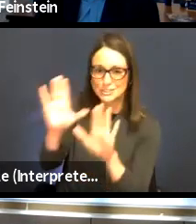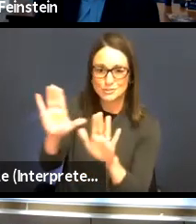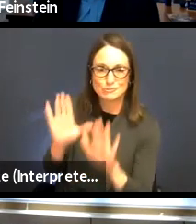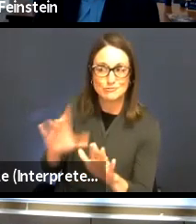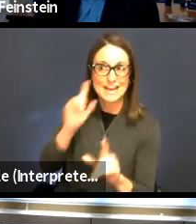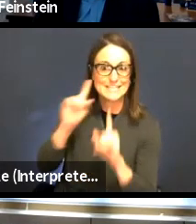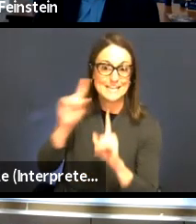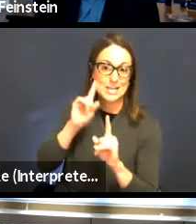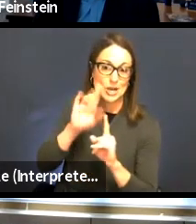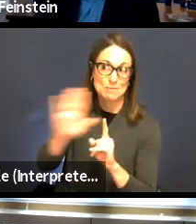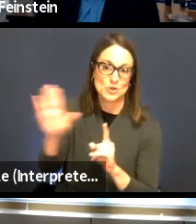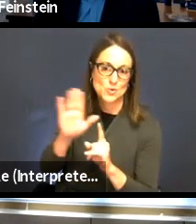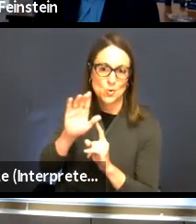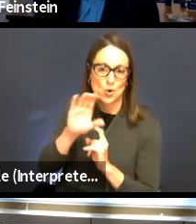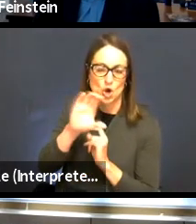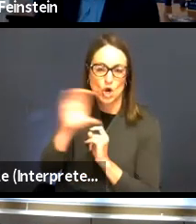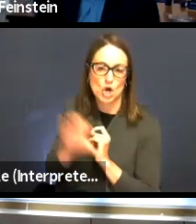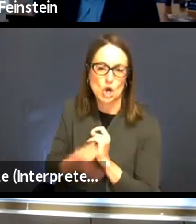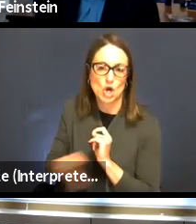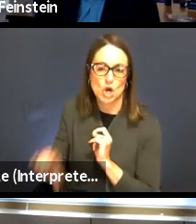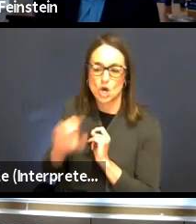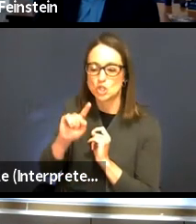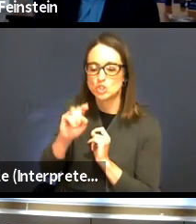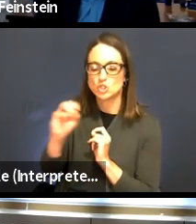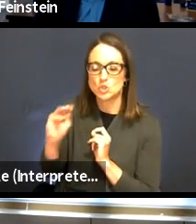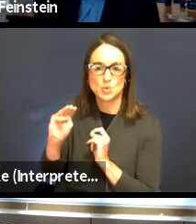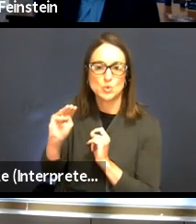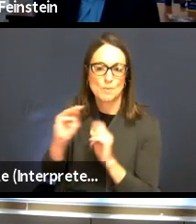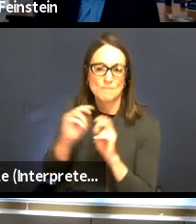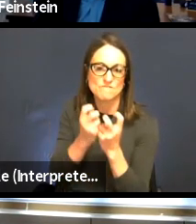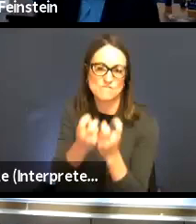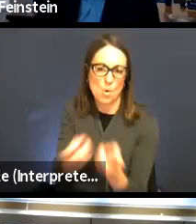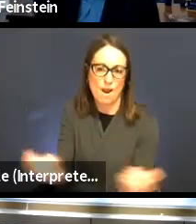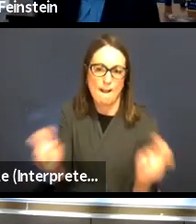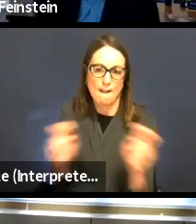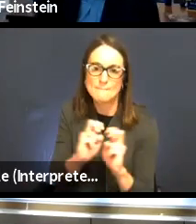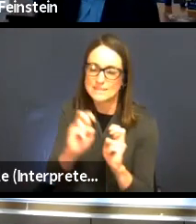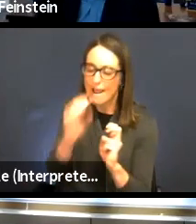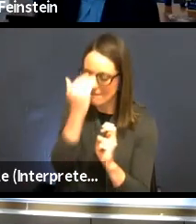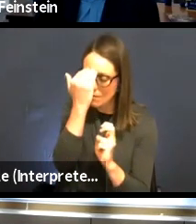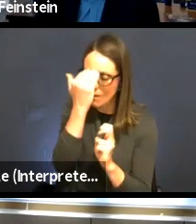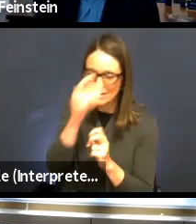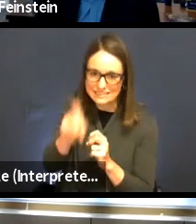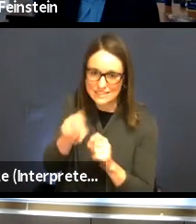forums. I think it's really necessary, but I know it's a lot of work. So thank you.